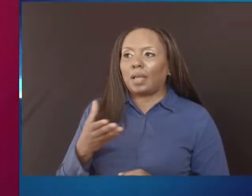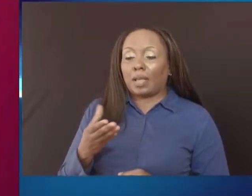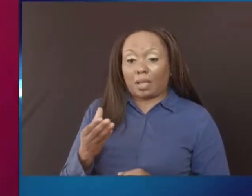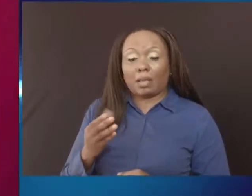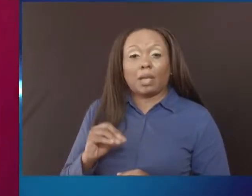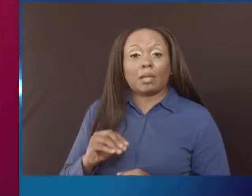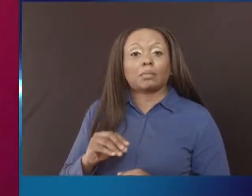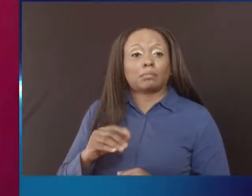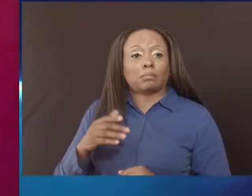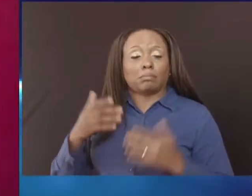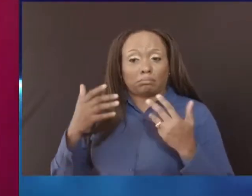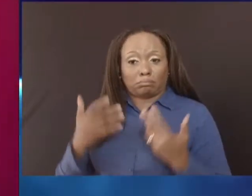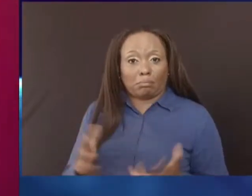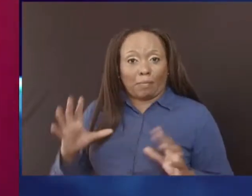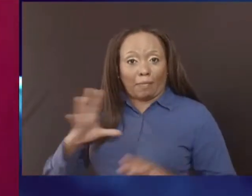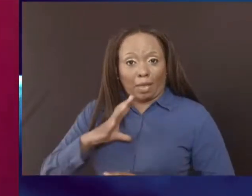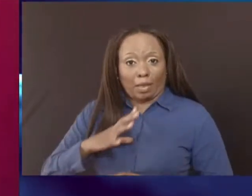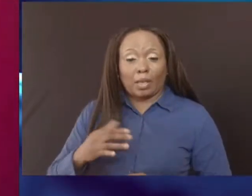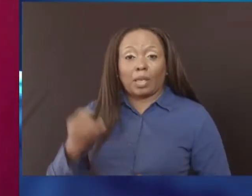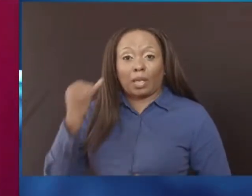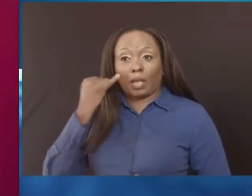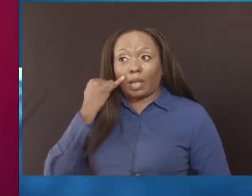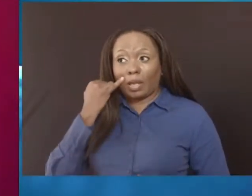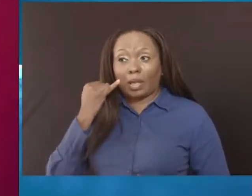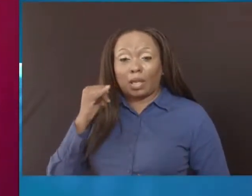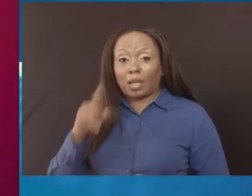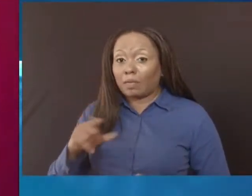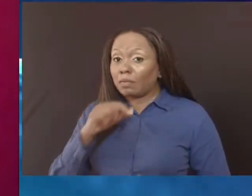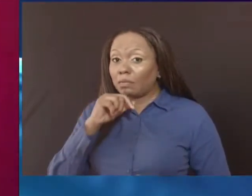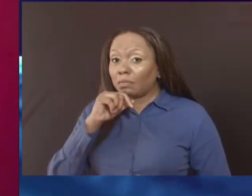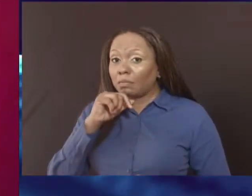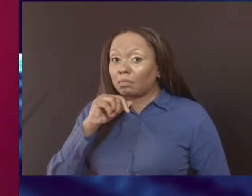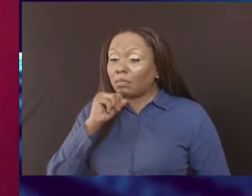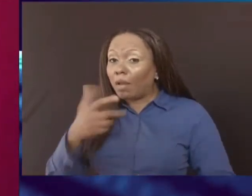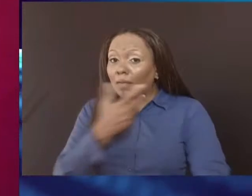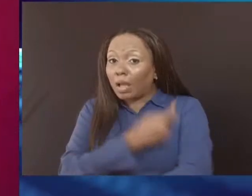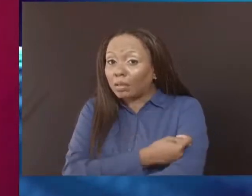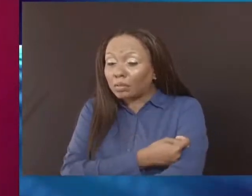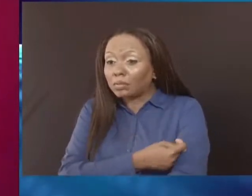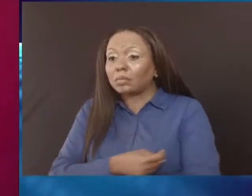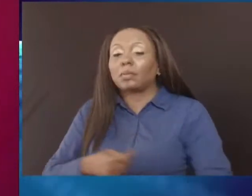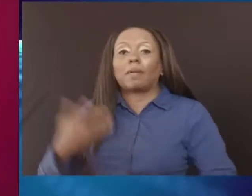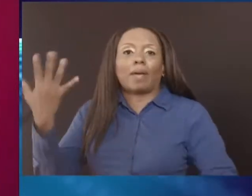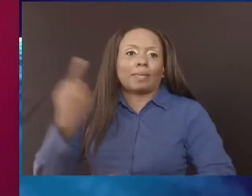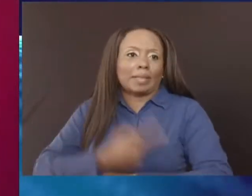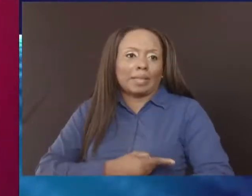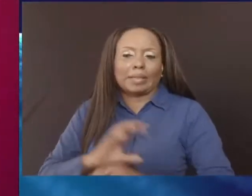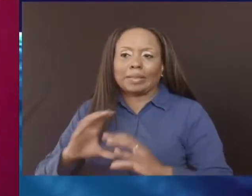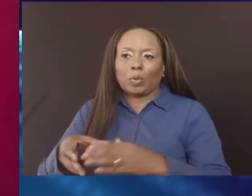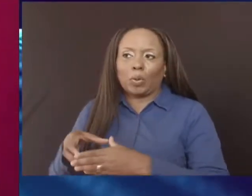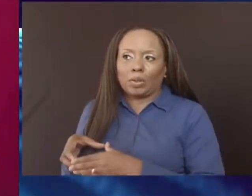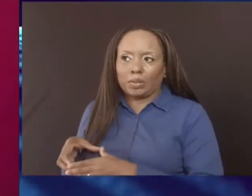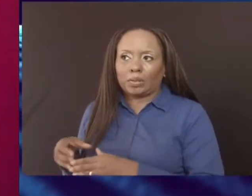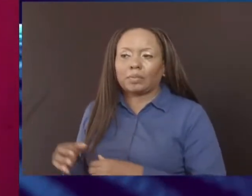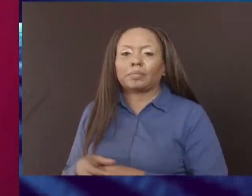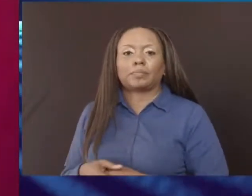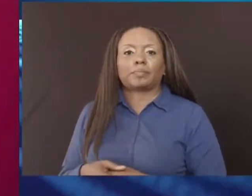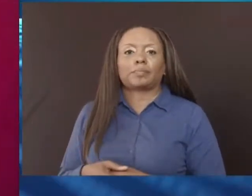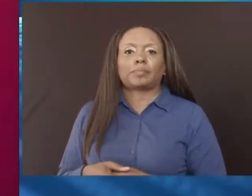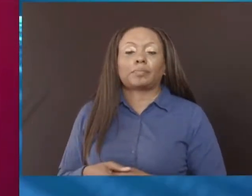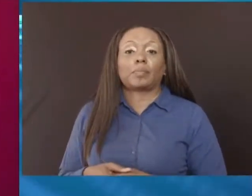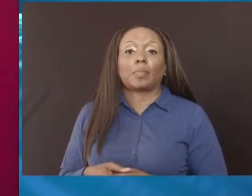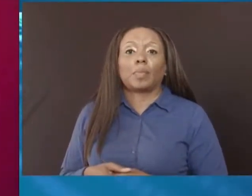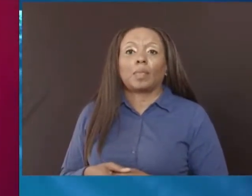the unvaccinated traveler, you're going to be in quarantine for 5 days before getting a test to end the quarantine. The home